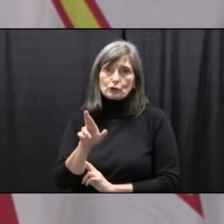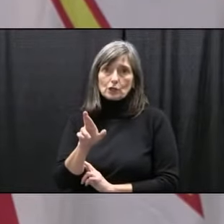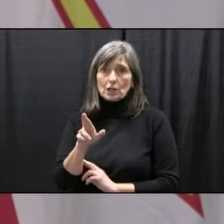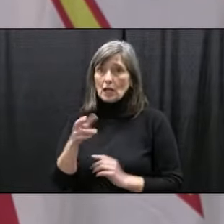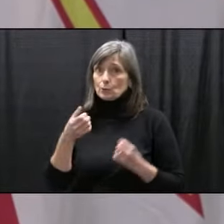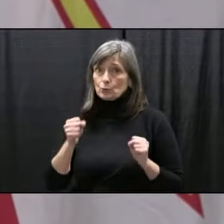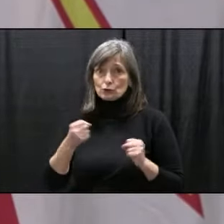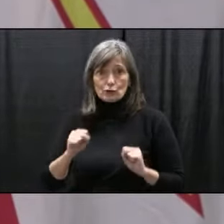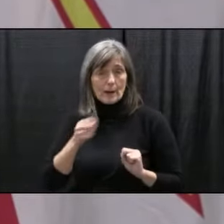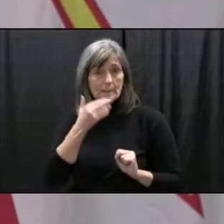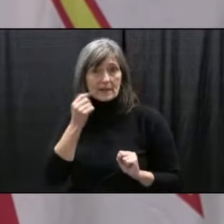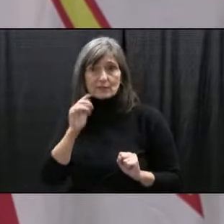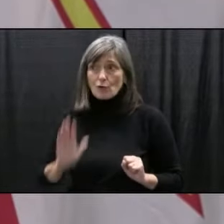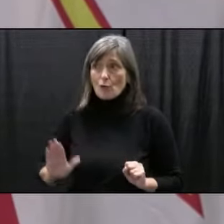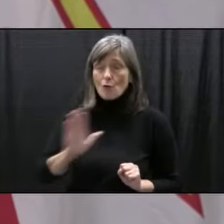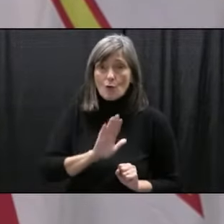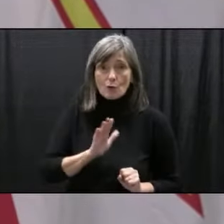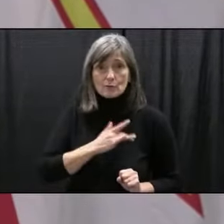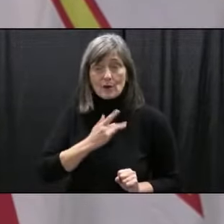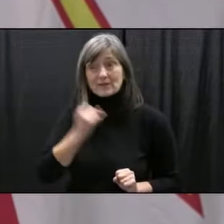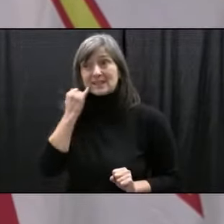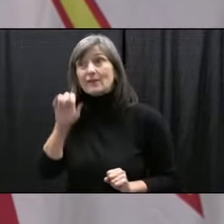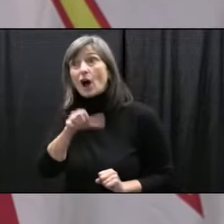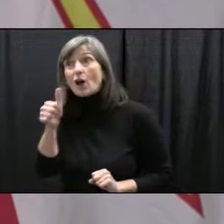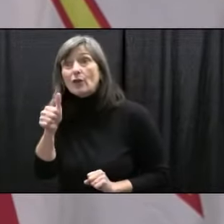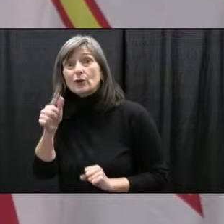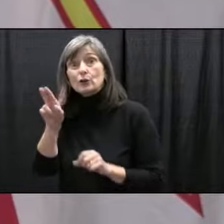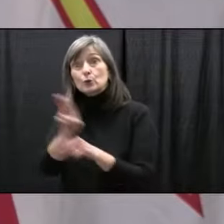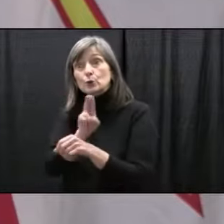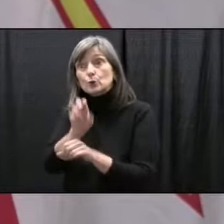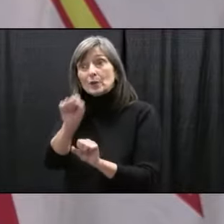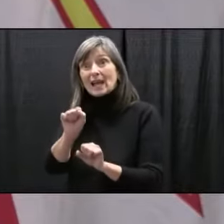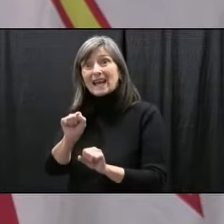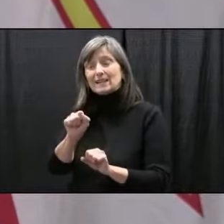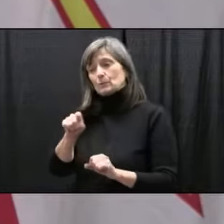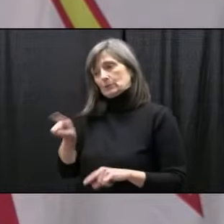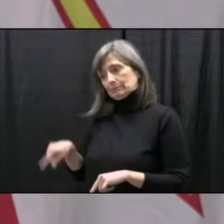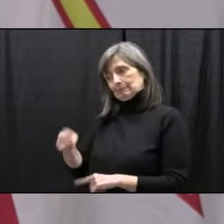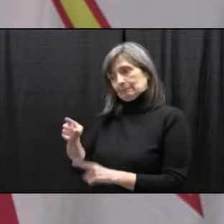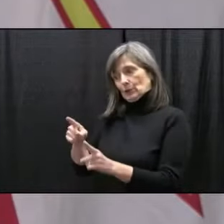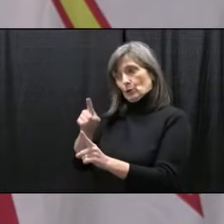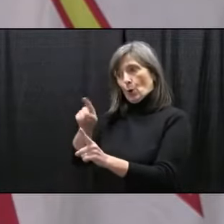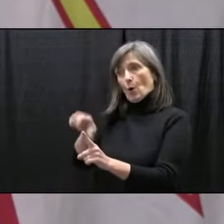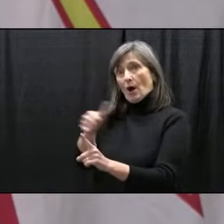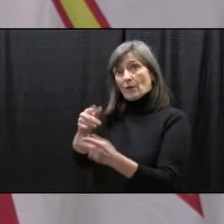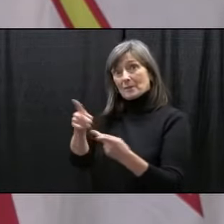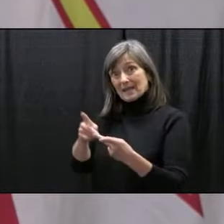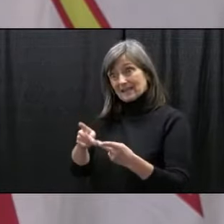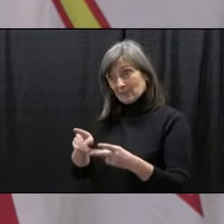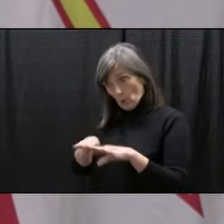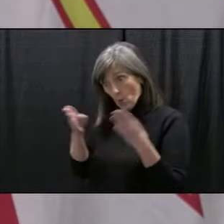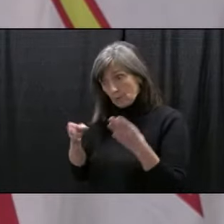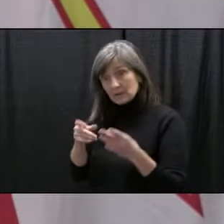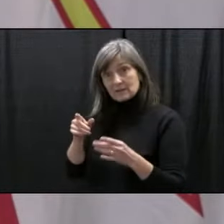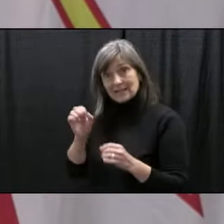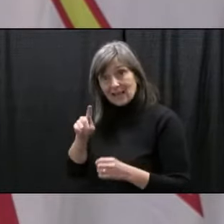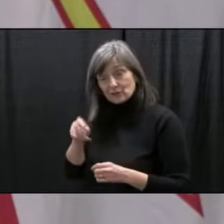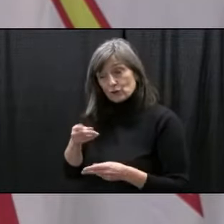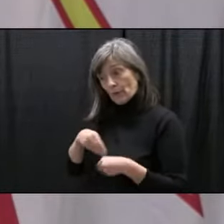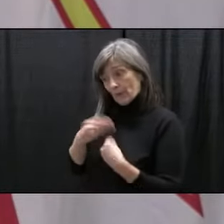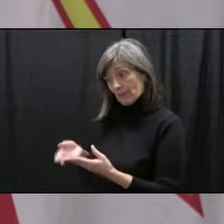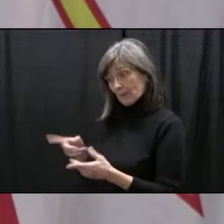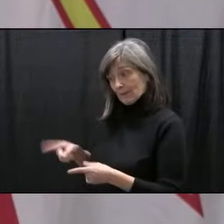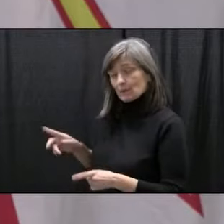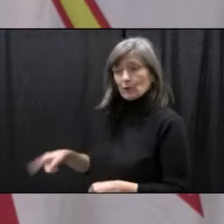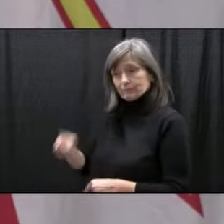to do that work are doing that work as we speak. And so we would expect to you know, to hopefully be caught up on those